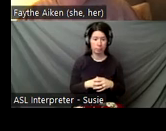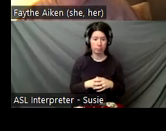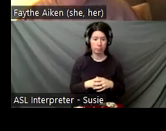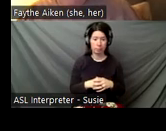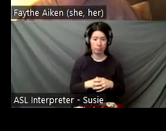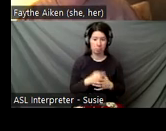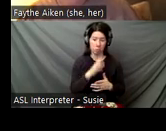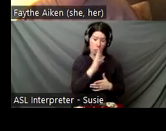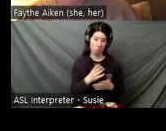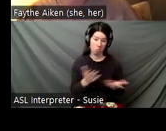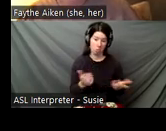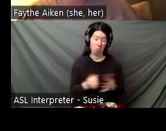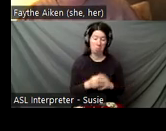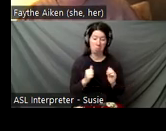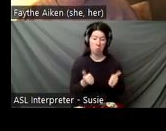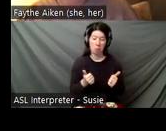Pretty straightforward. Cool.